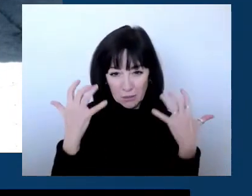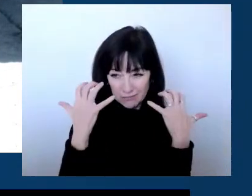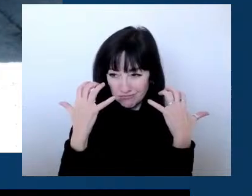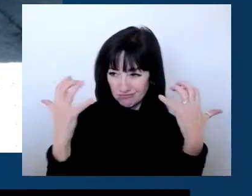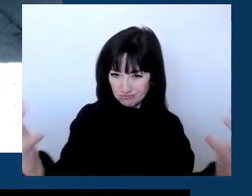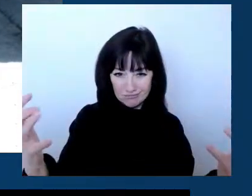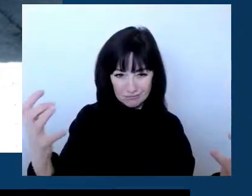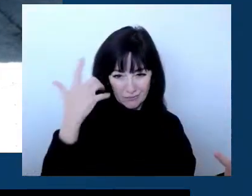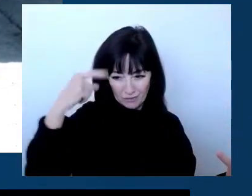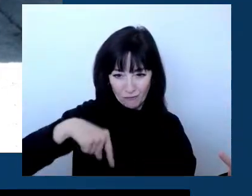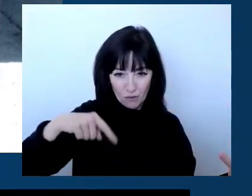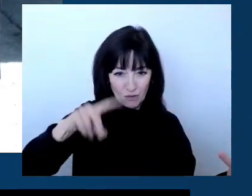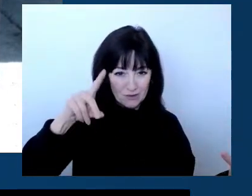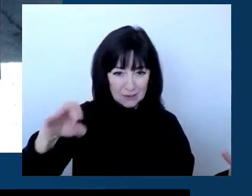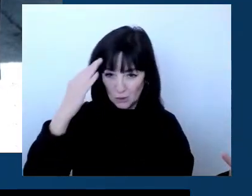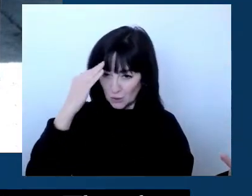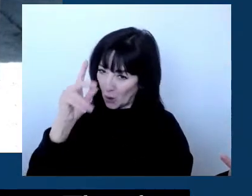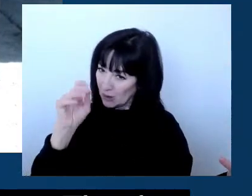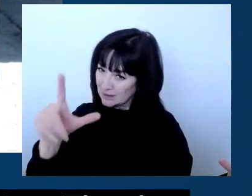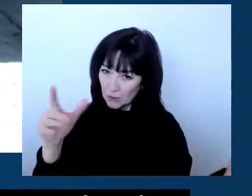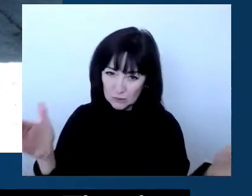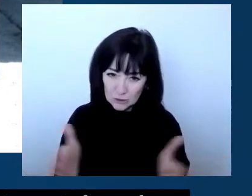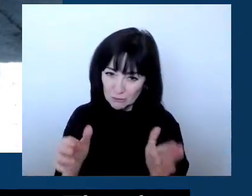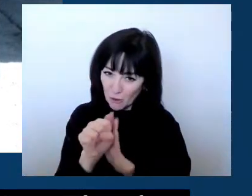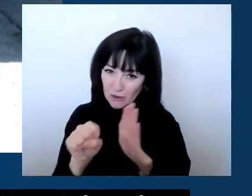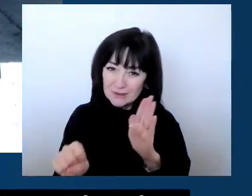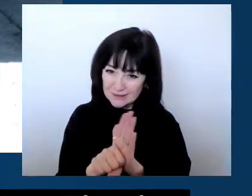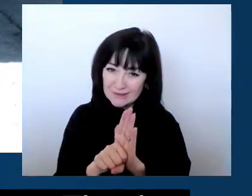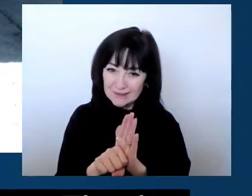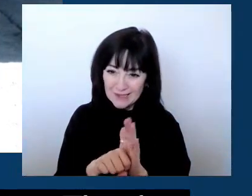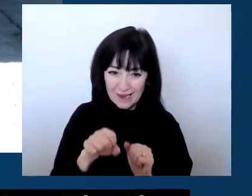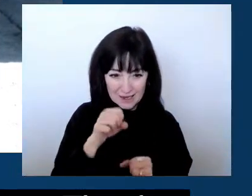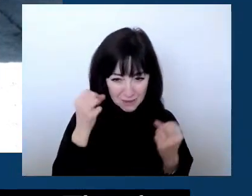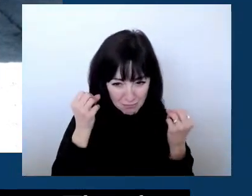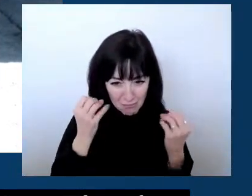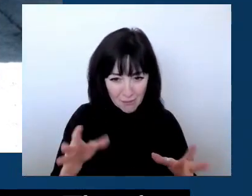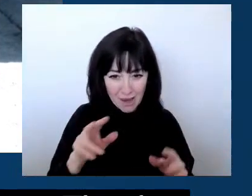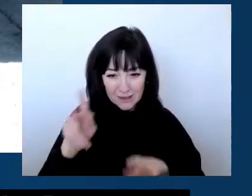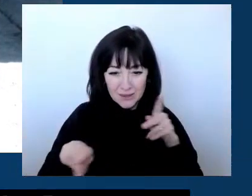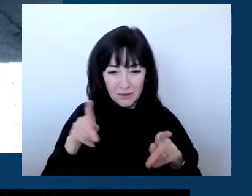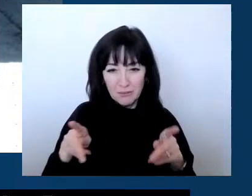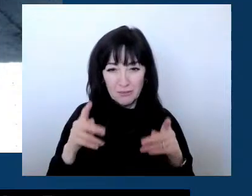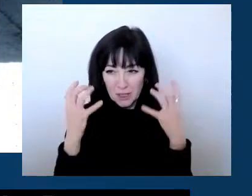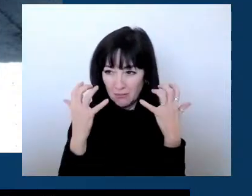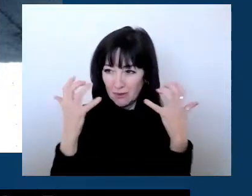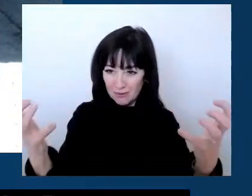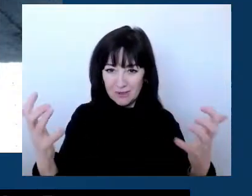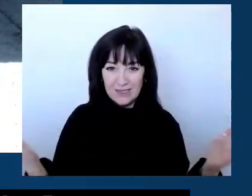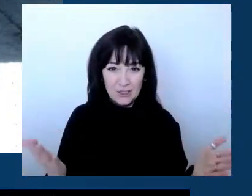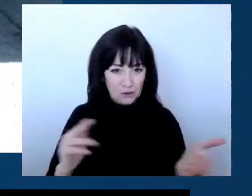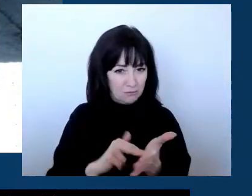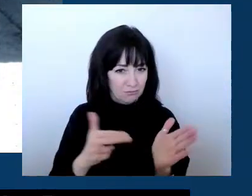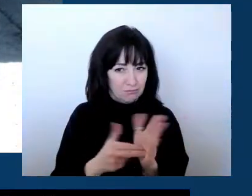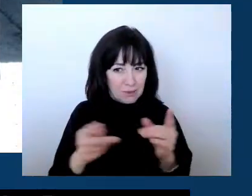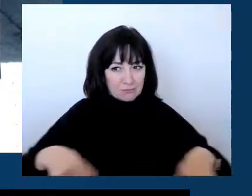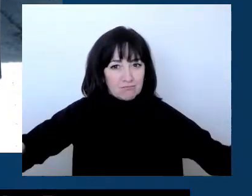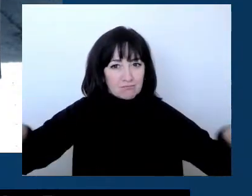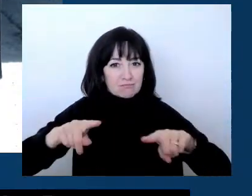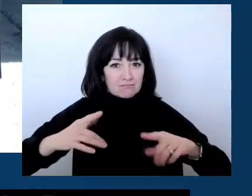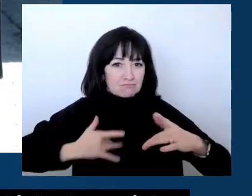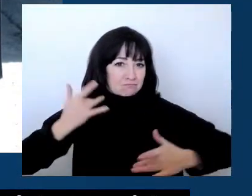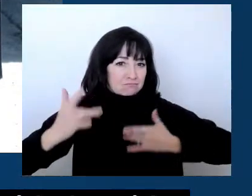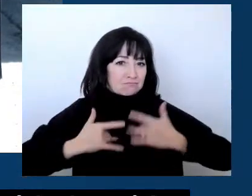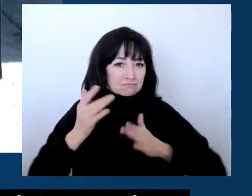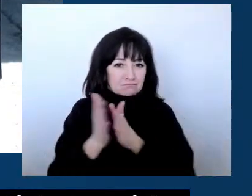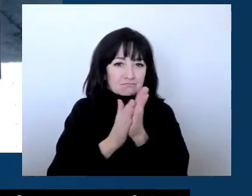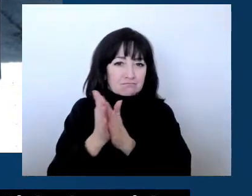a really big crowd. And as I said this morning at our county executives event, thank you, Matt, for putting that together.